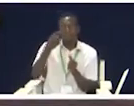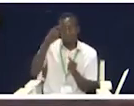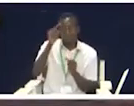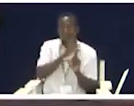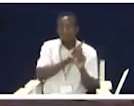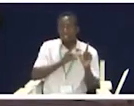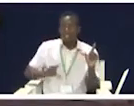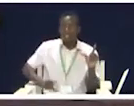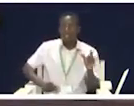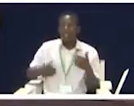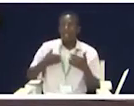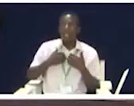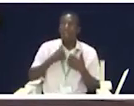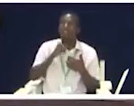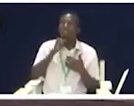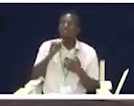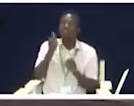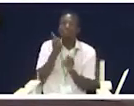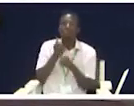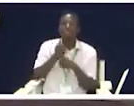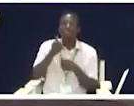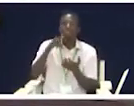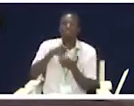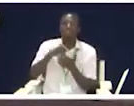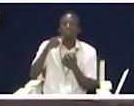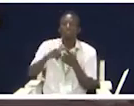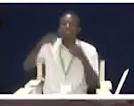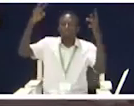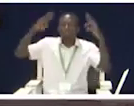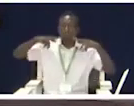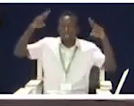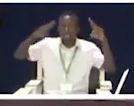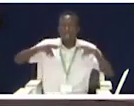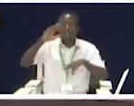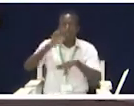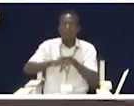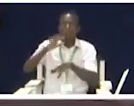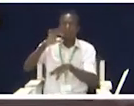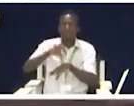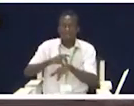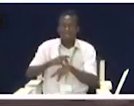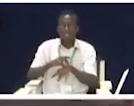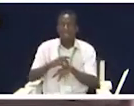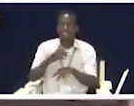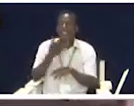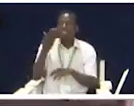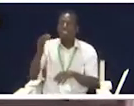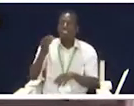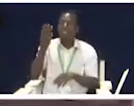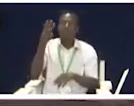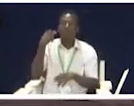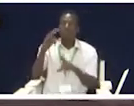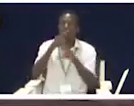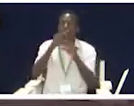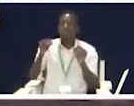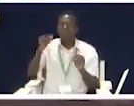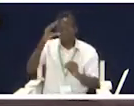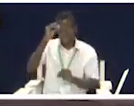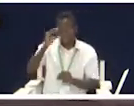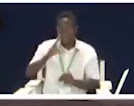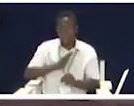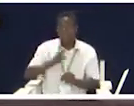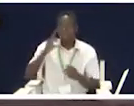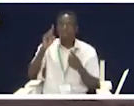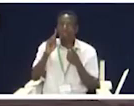Lord had not caused it to rain upon the earth. Take note of this verse. And there was not a man to till the